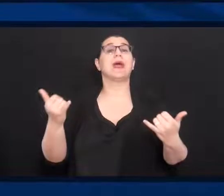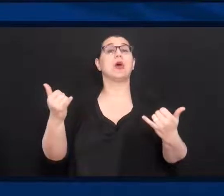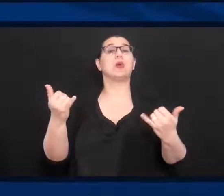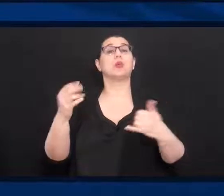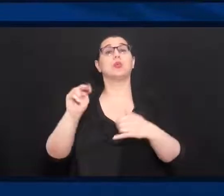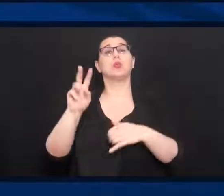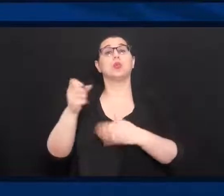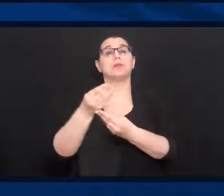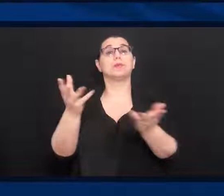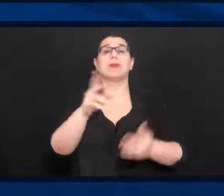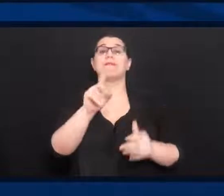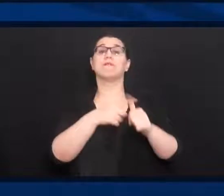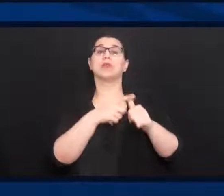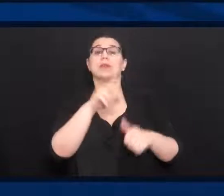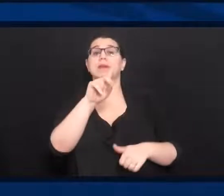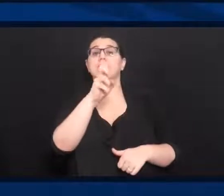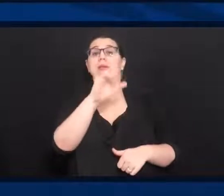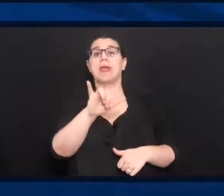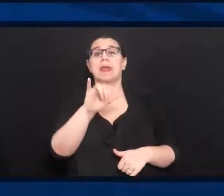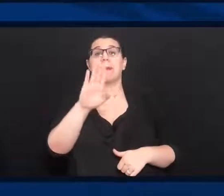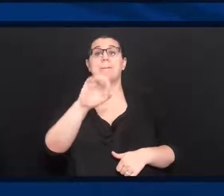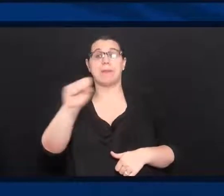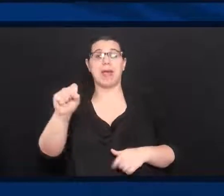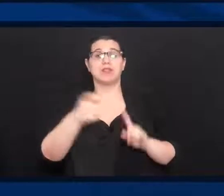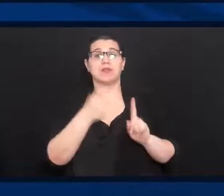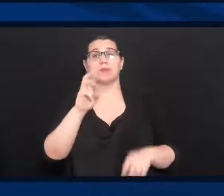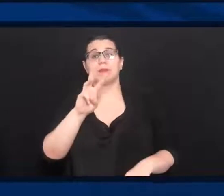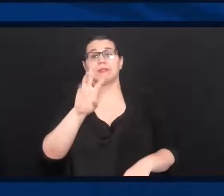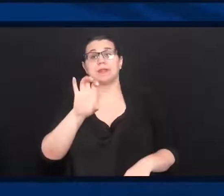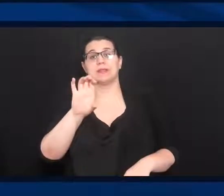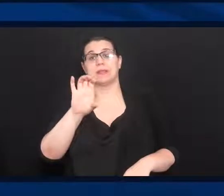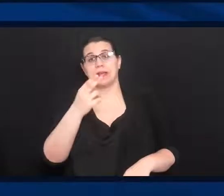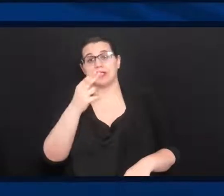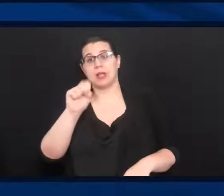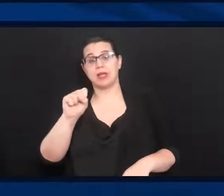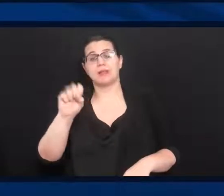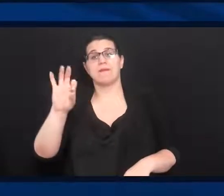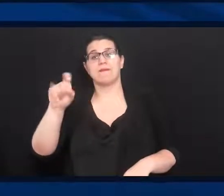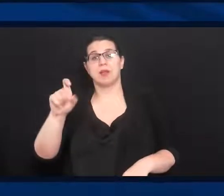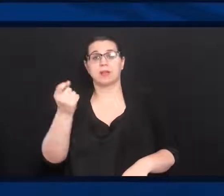today from Kenny Bass with WCHS and Fox 11.